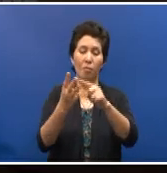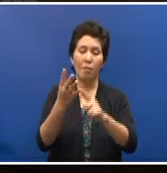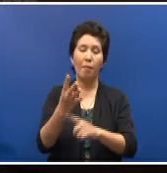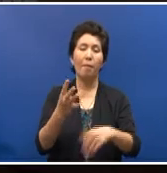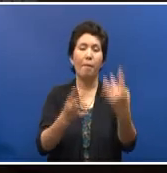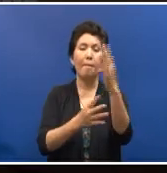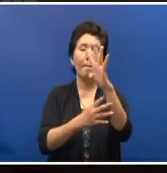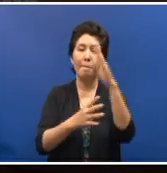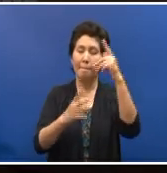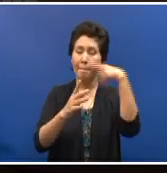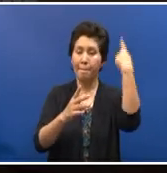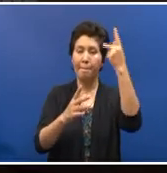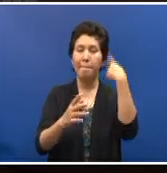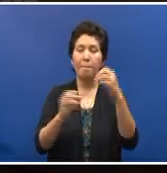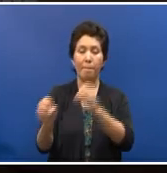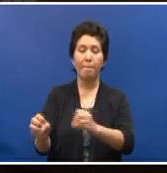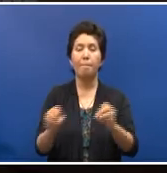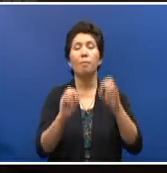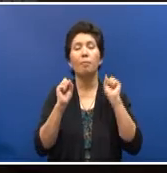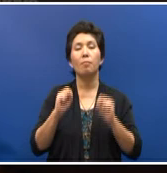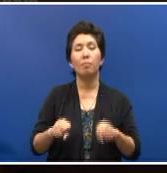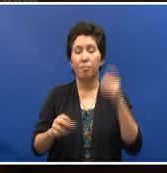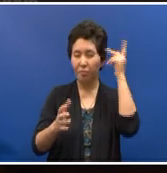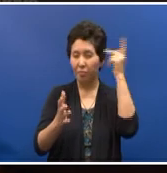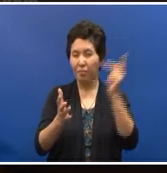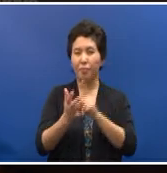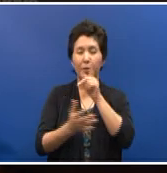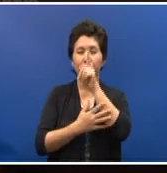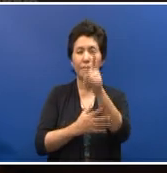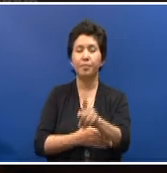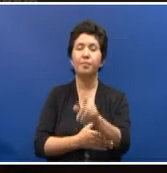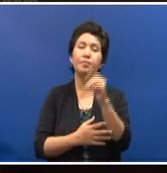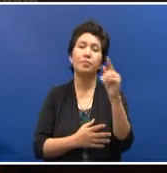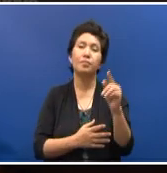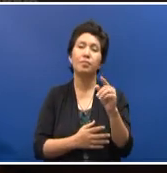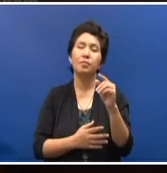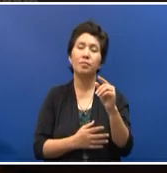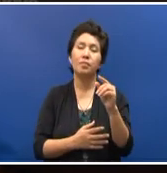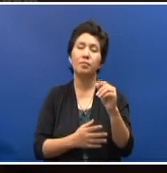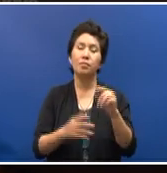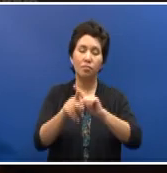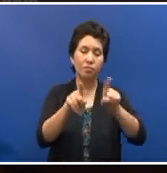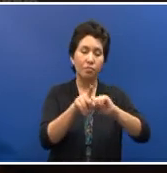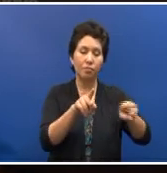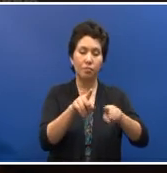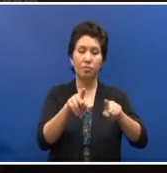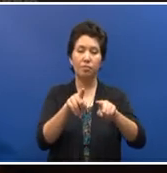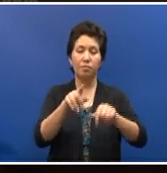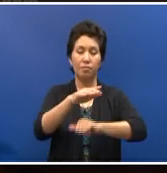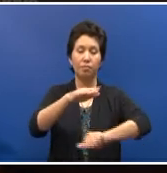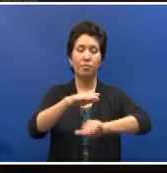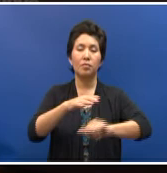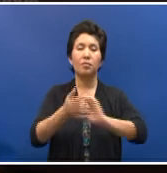types of political organization, you managed to identify the similarities and also the differences. Okay, for